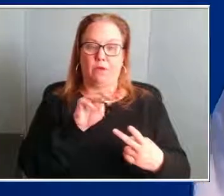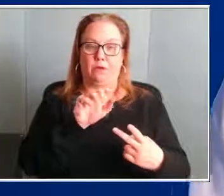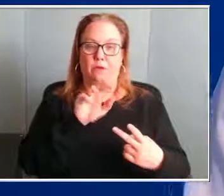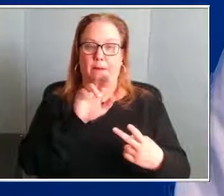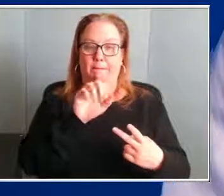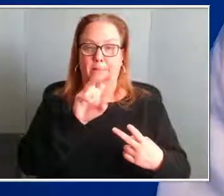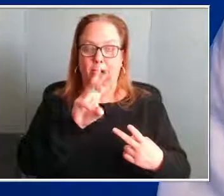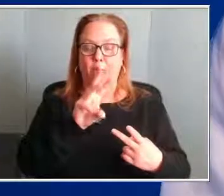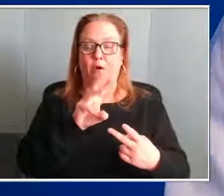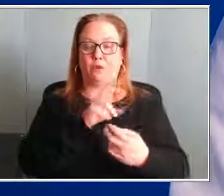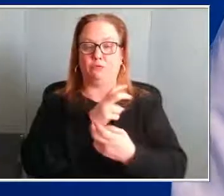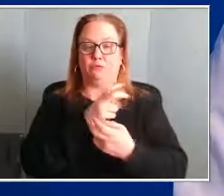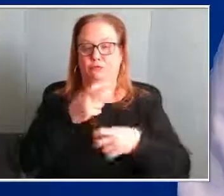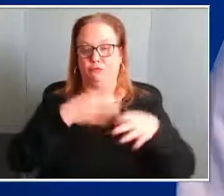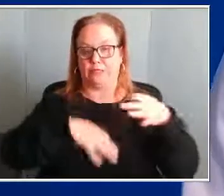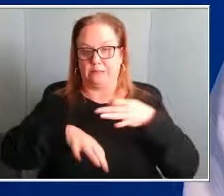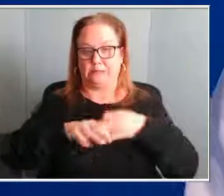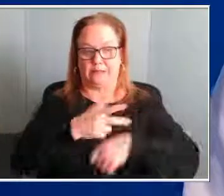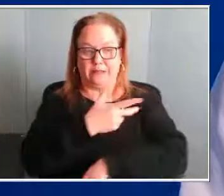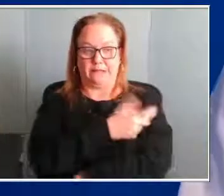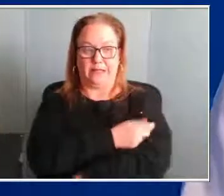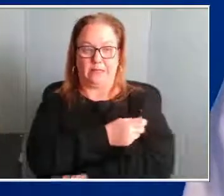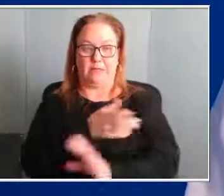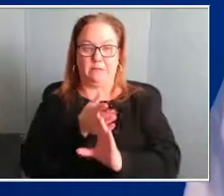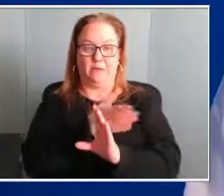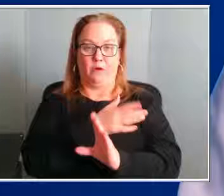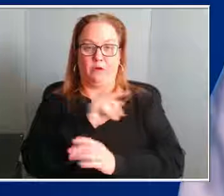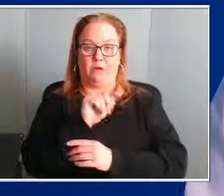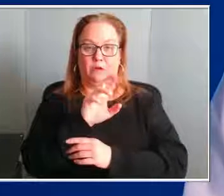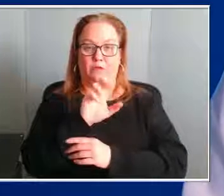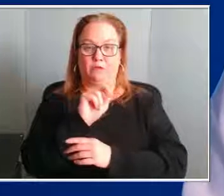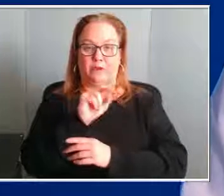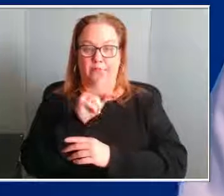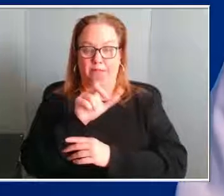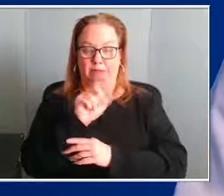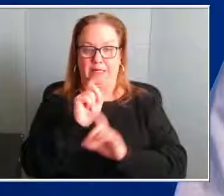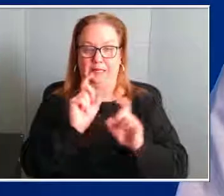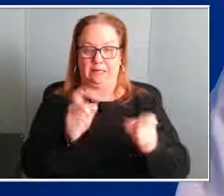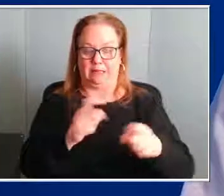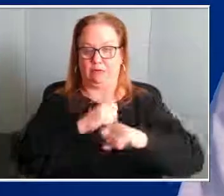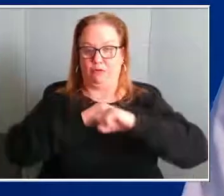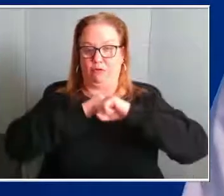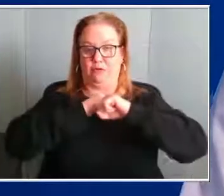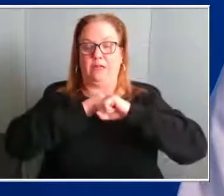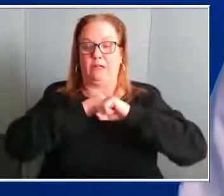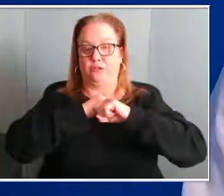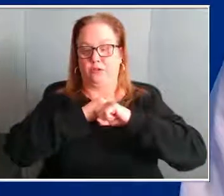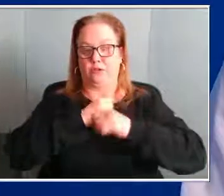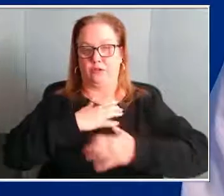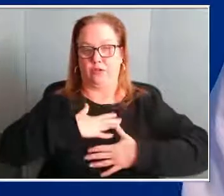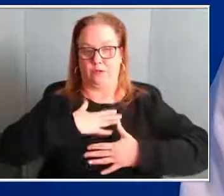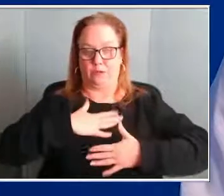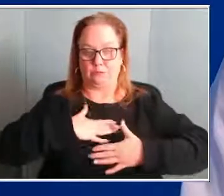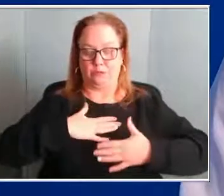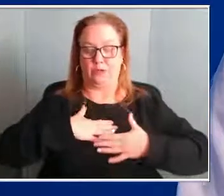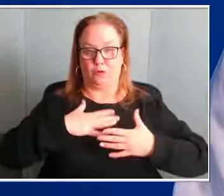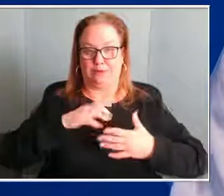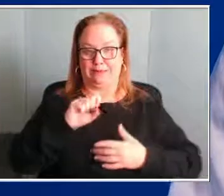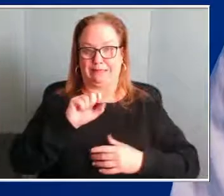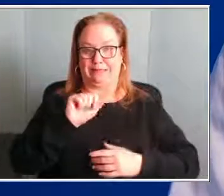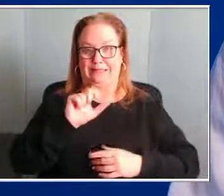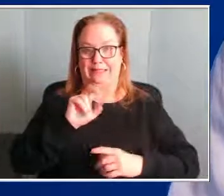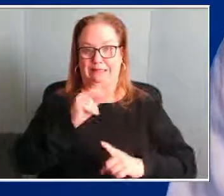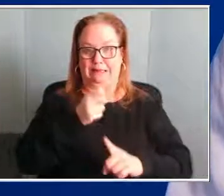vaccine to them prior to transplant, give them some protection so that, when the respiratory season comes along, or if